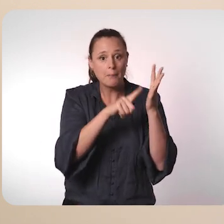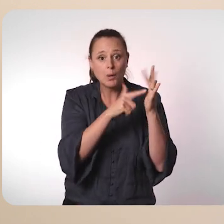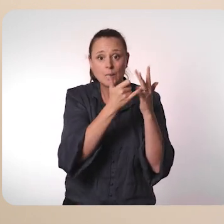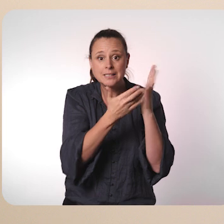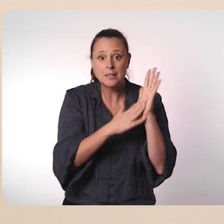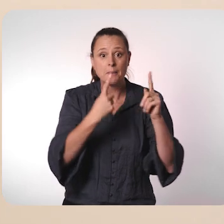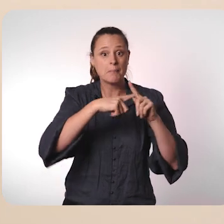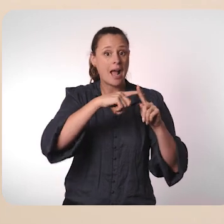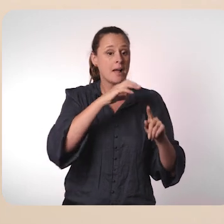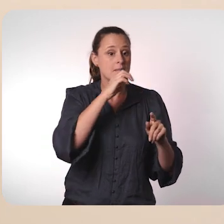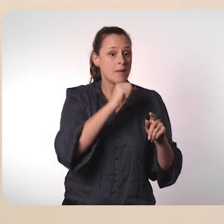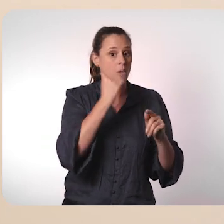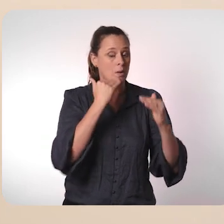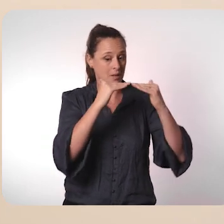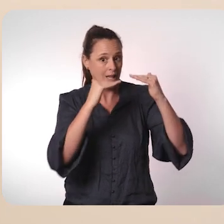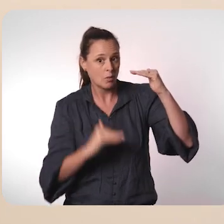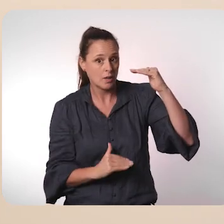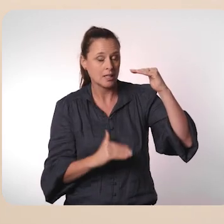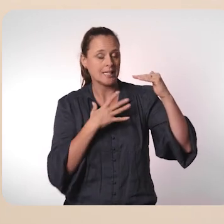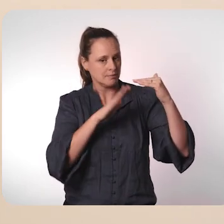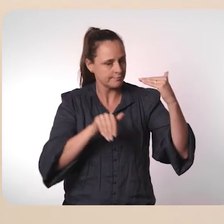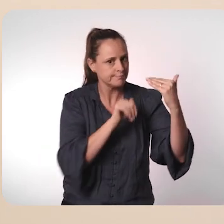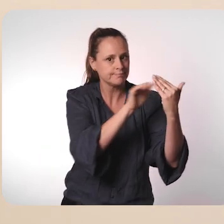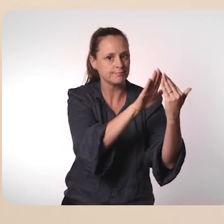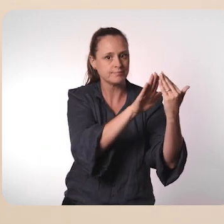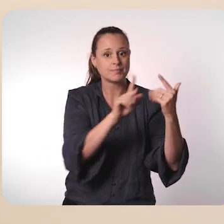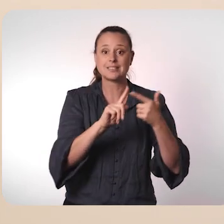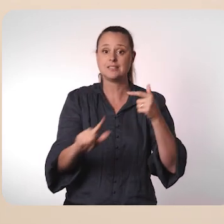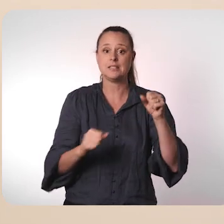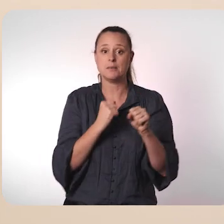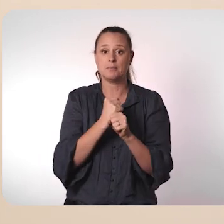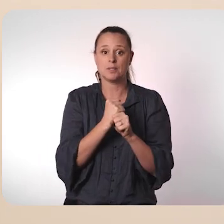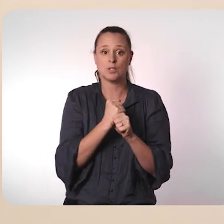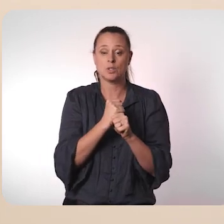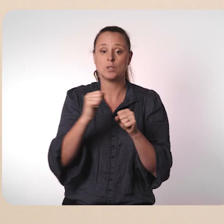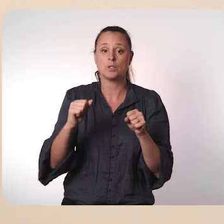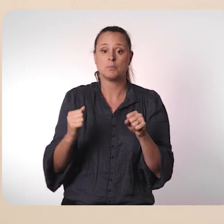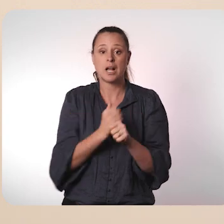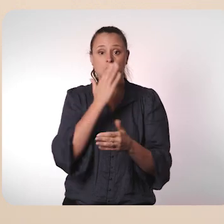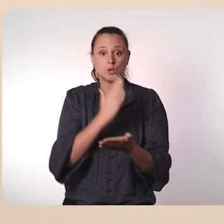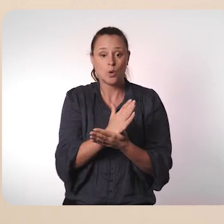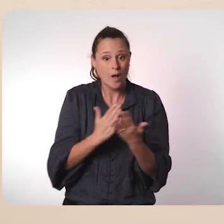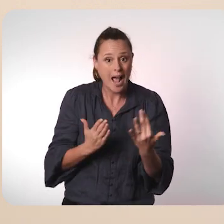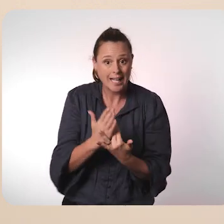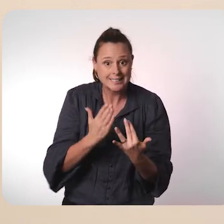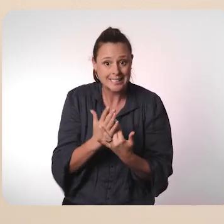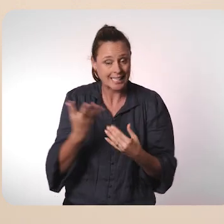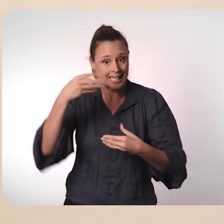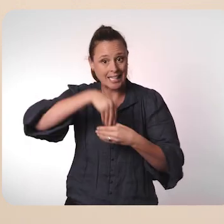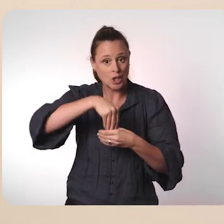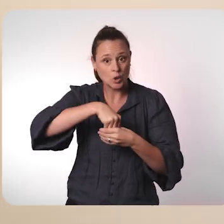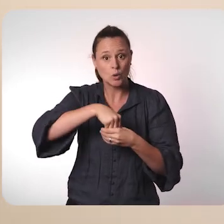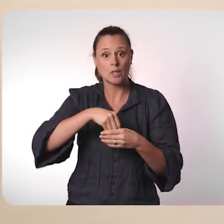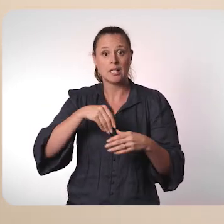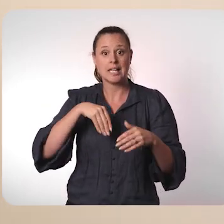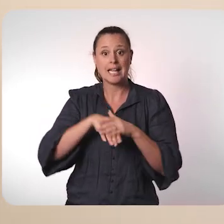our communities. For example, building access and inclusion into budgets and project planning from the